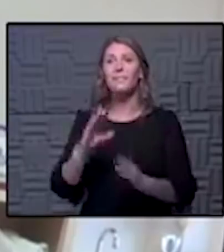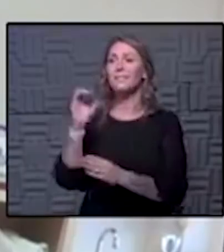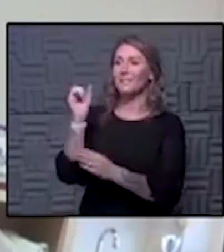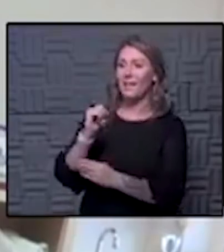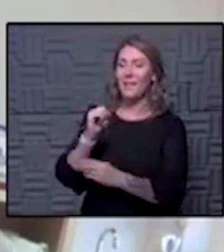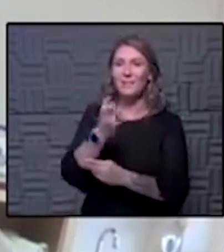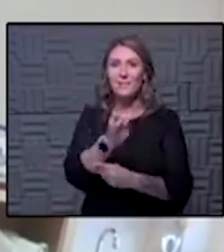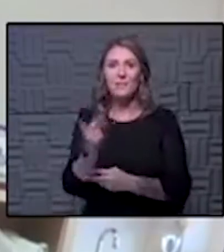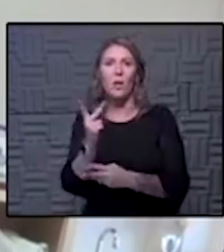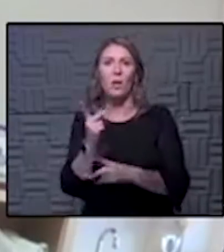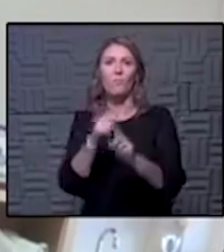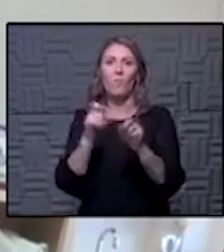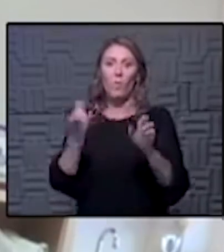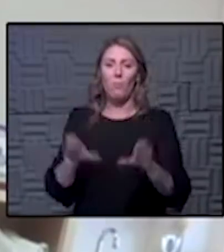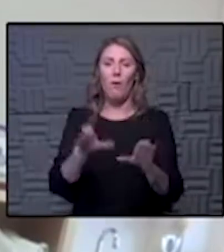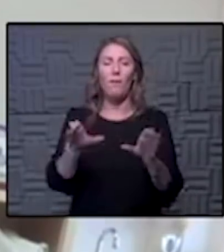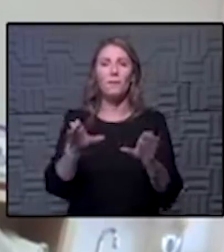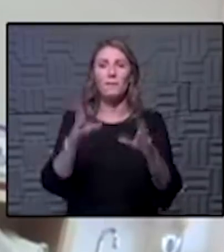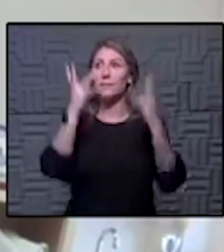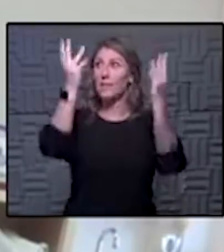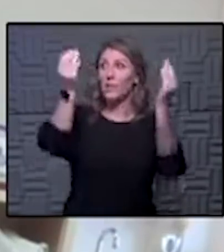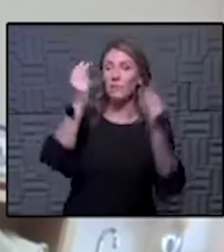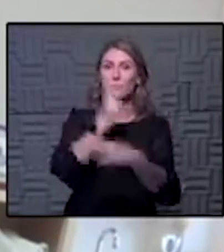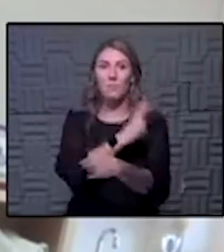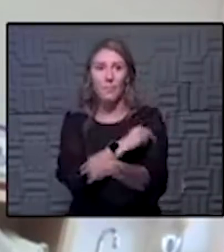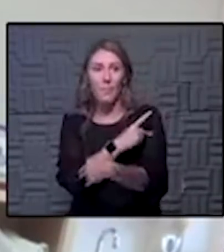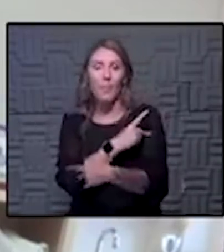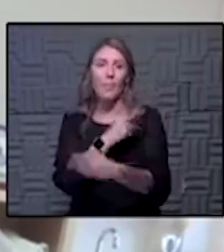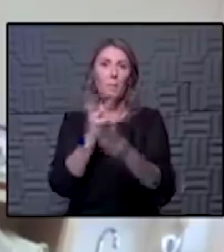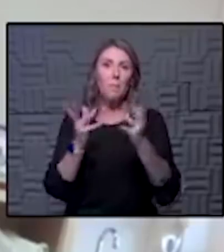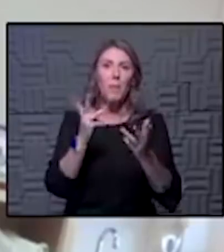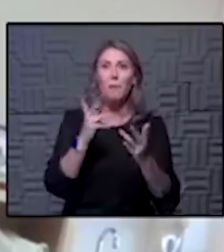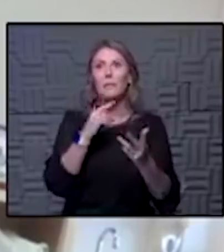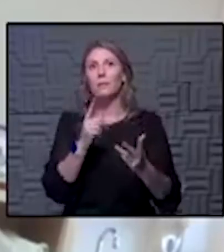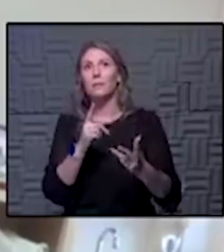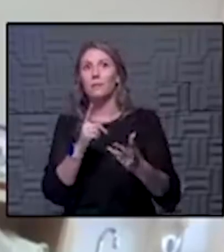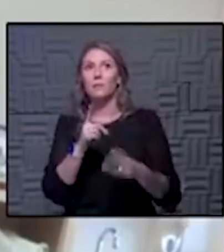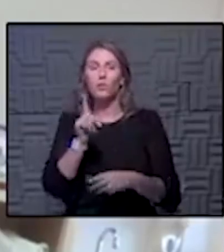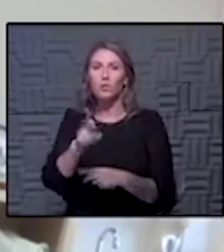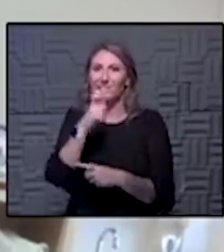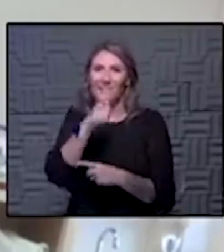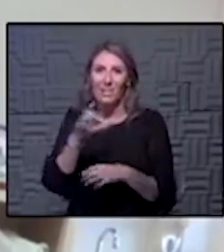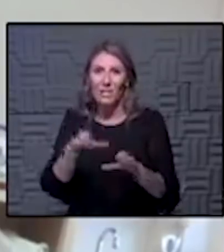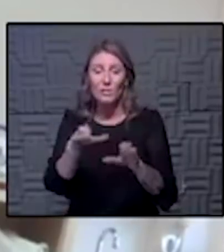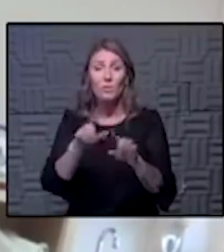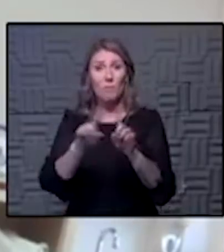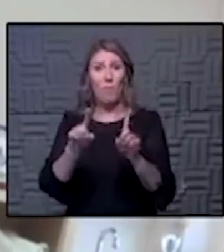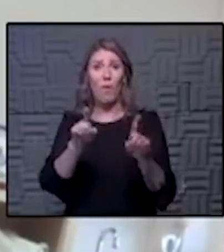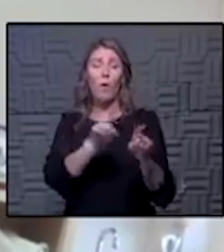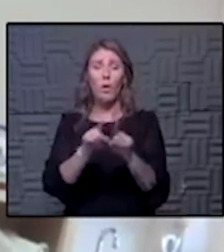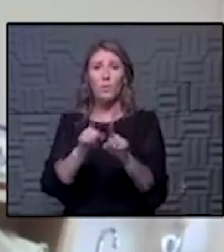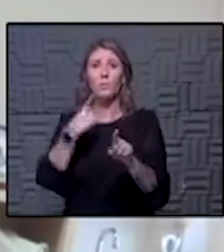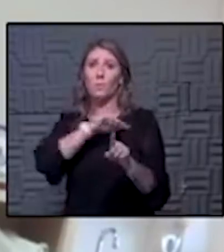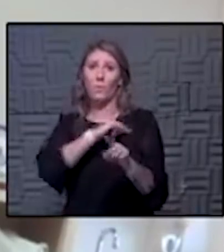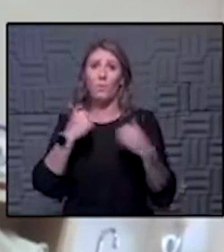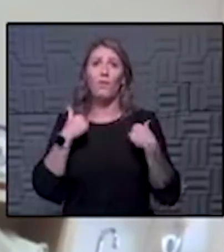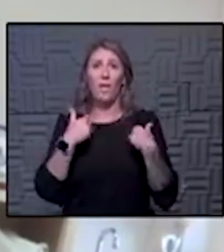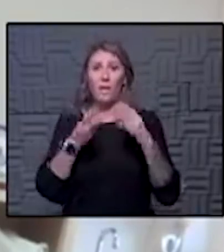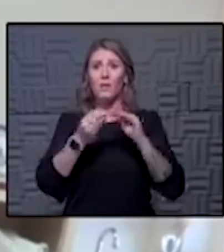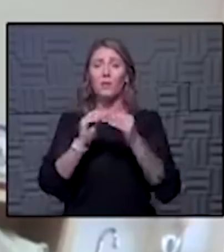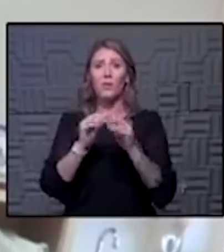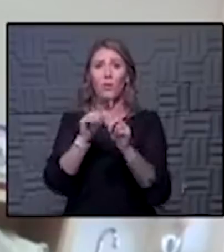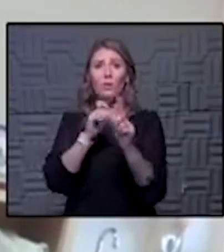from activities outside the hospital that probably in retrospect they shouldn't be doing. But I also will tell you, we've had a number who've gotten it from